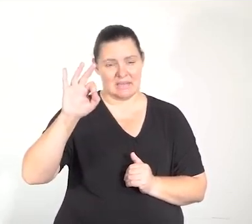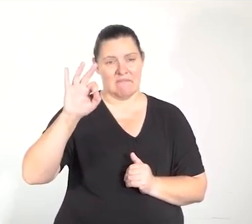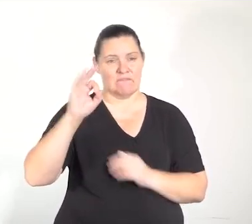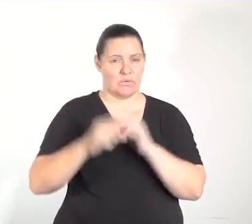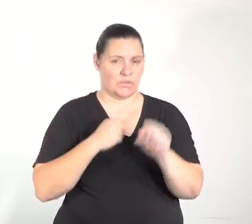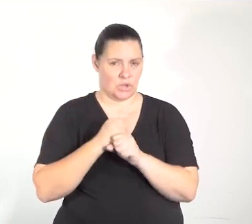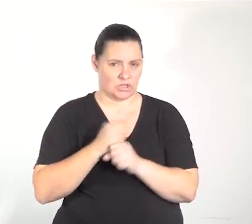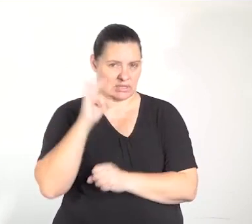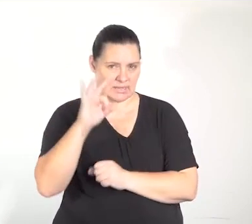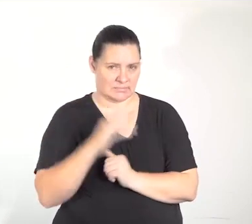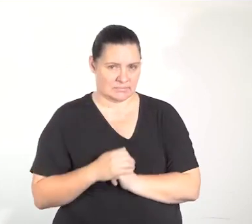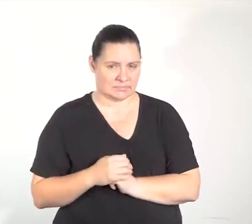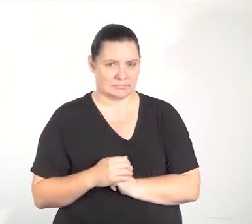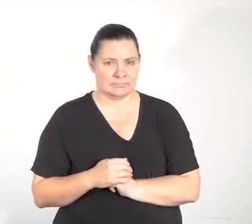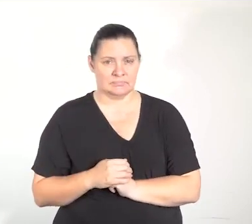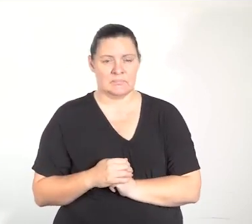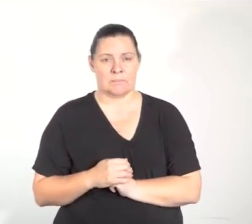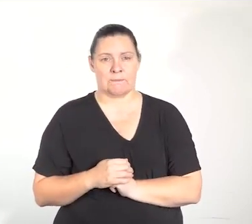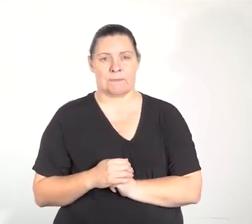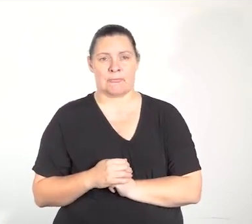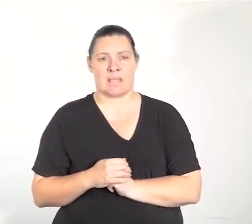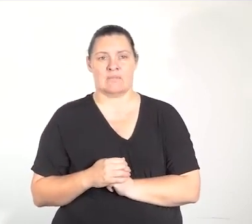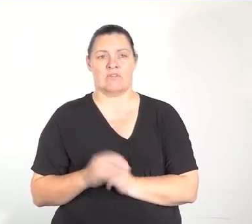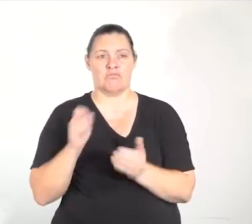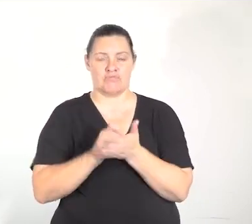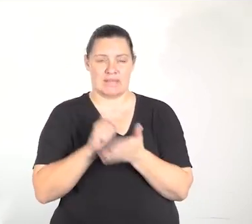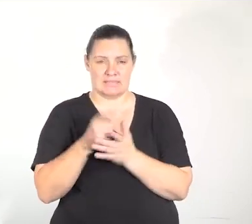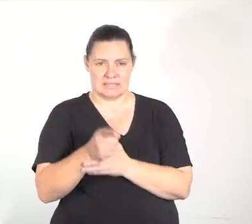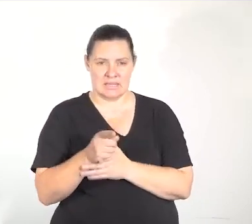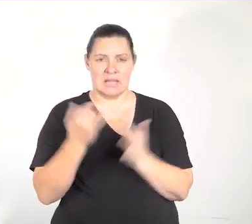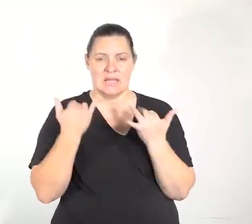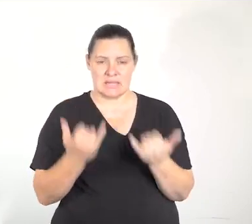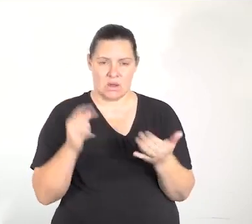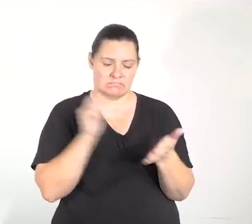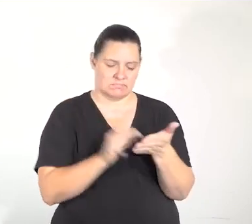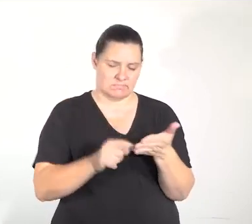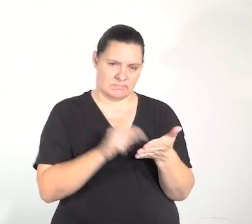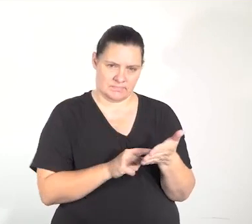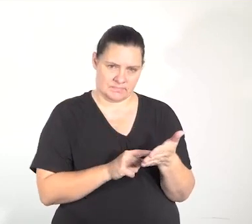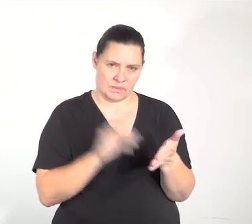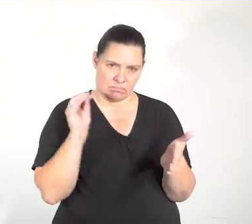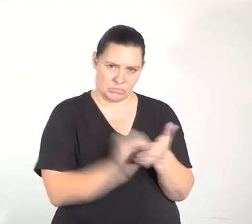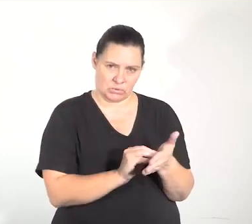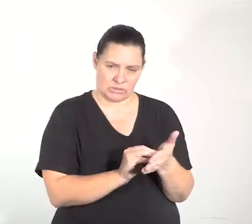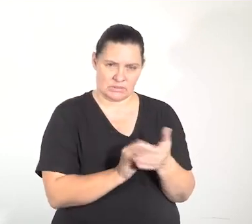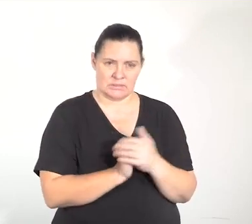3 years. Right? And as it is, as you've written it down, you are going to punch it into your